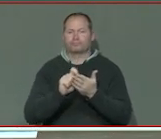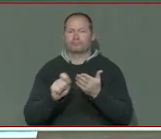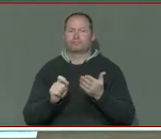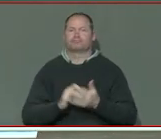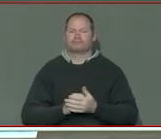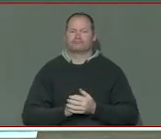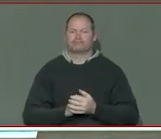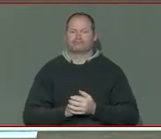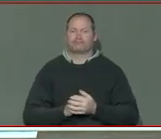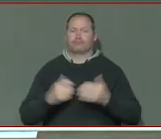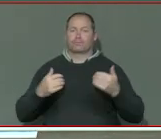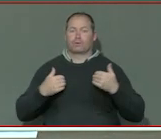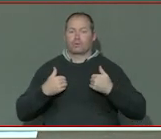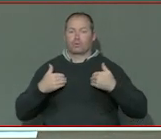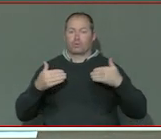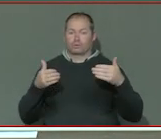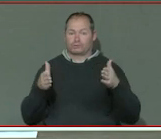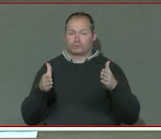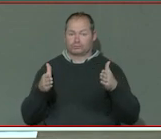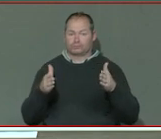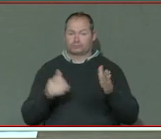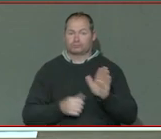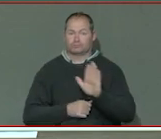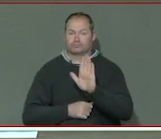start, remember,